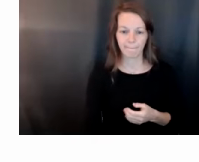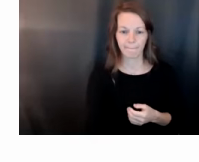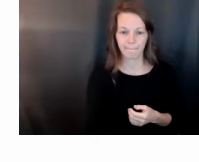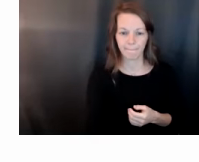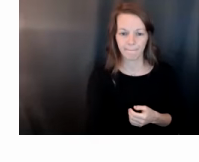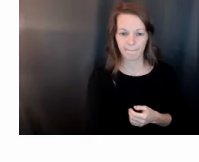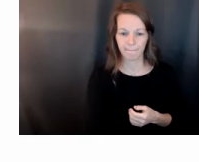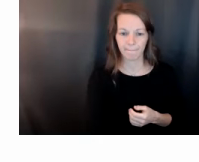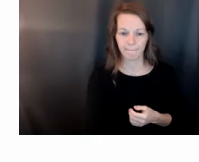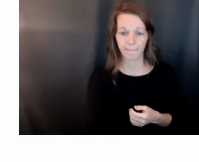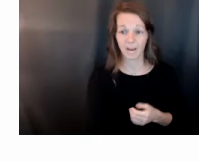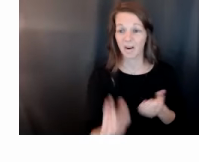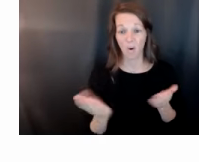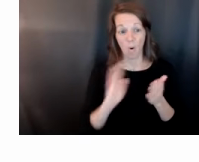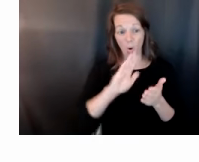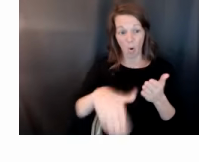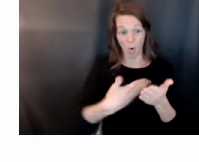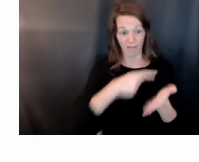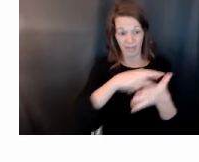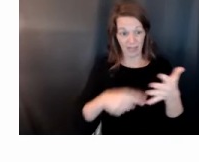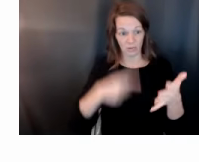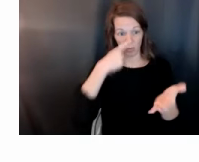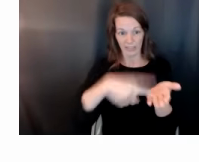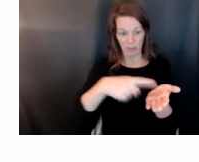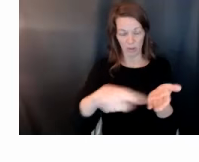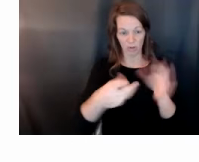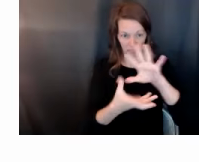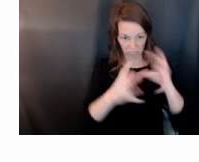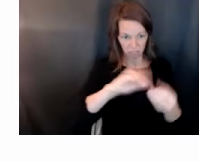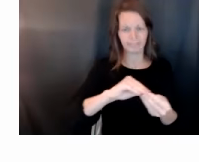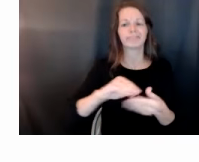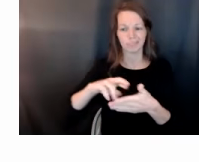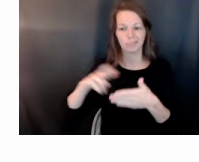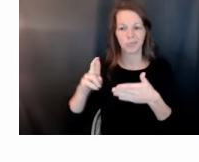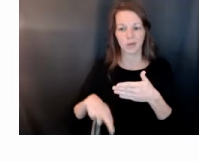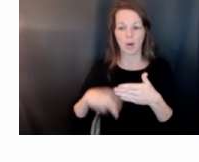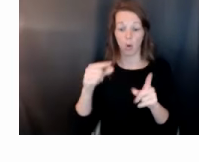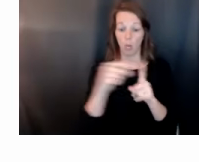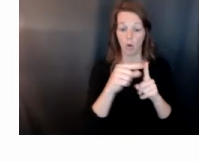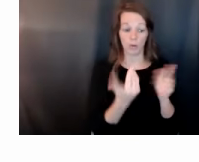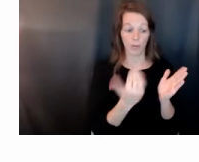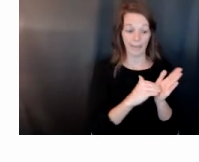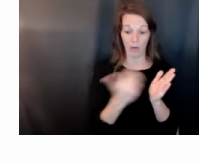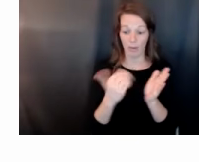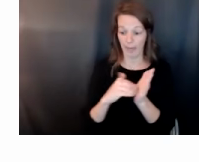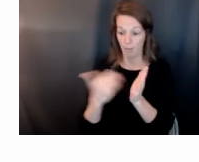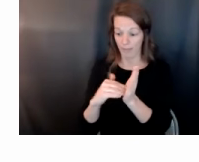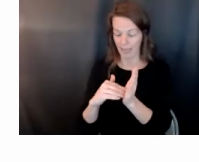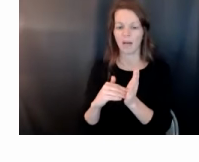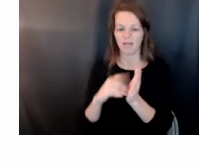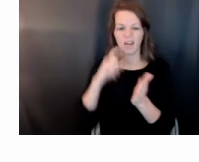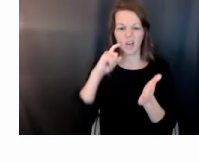And all of these projects together found that as words are repeated, we see an increase in